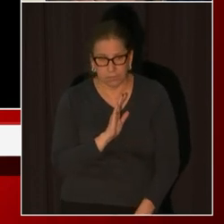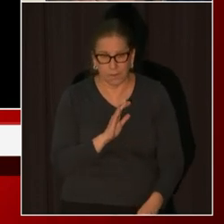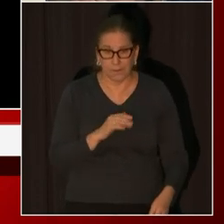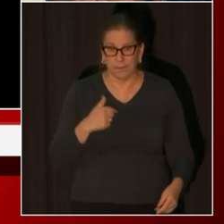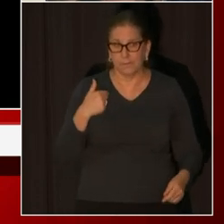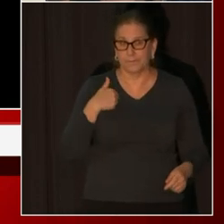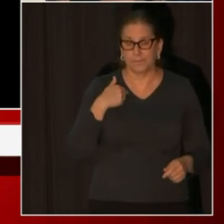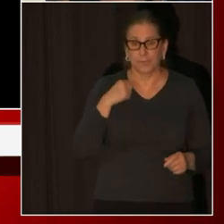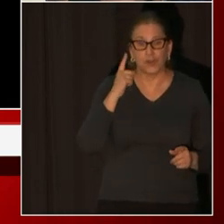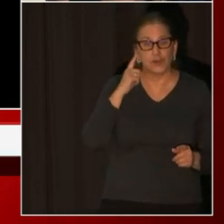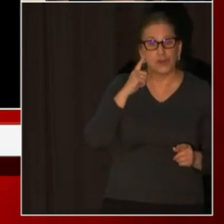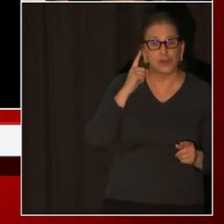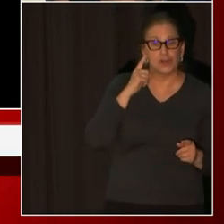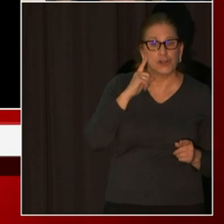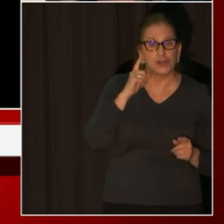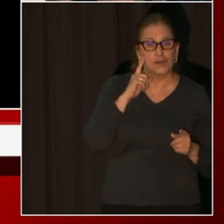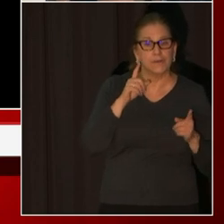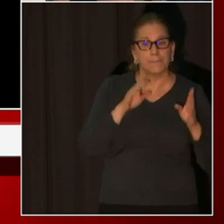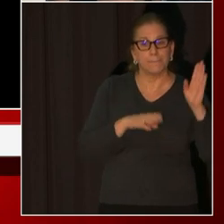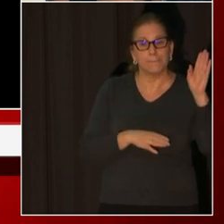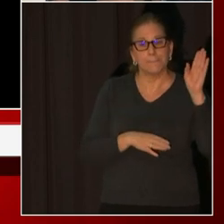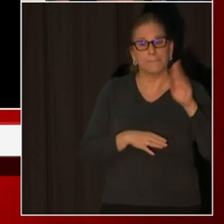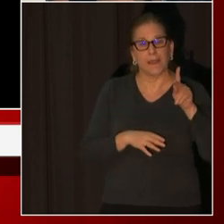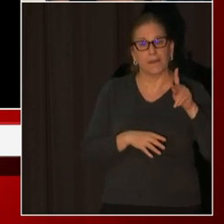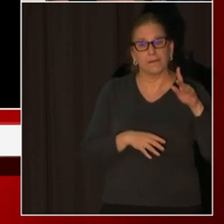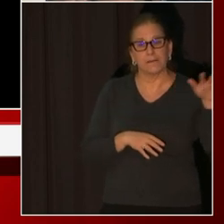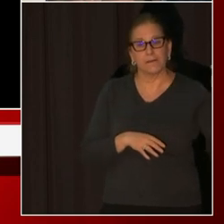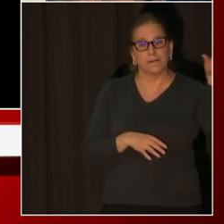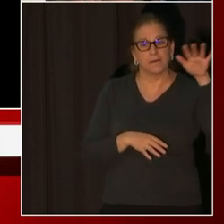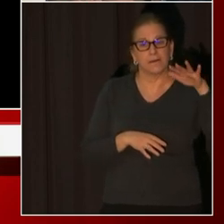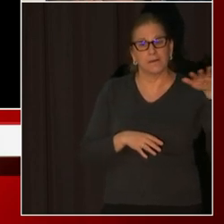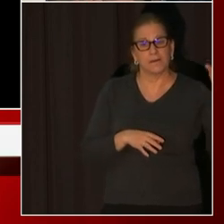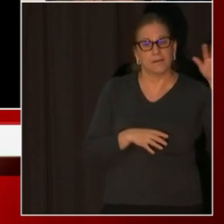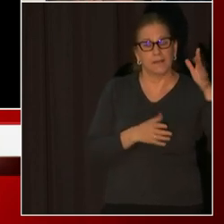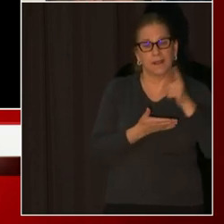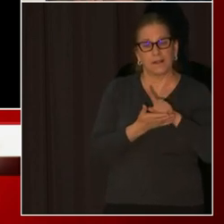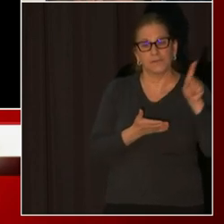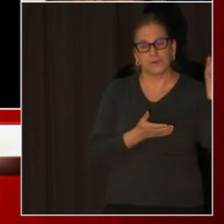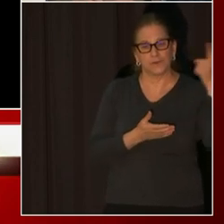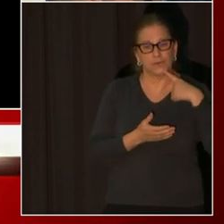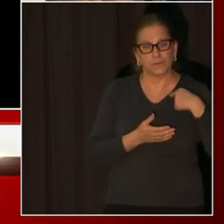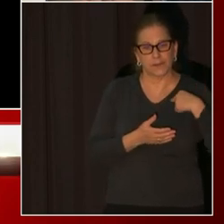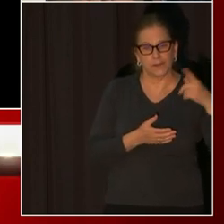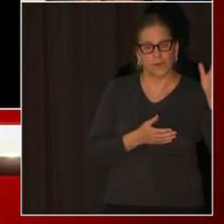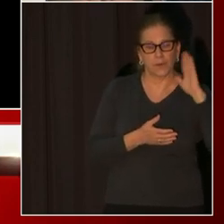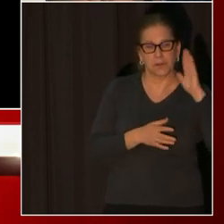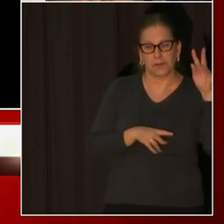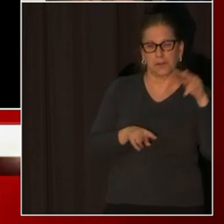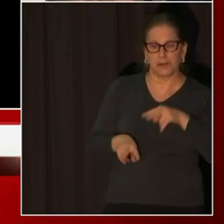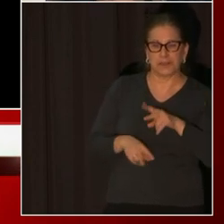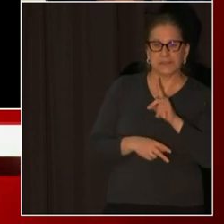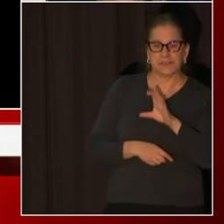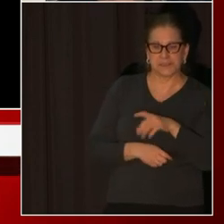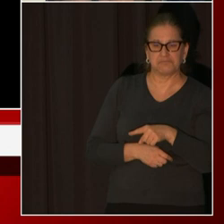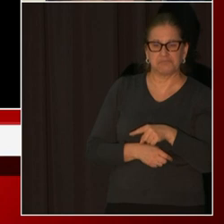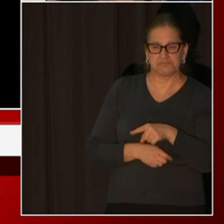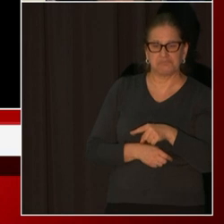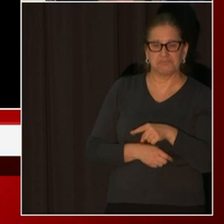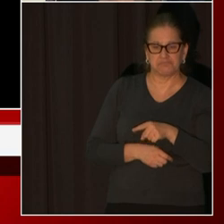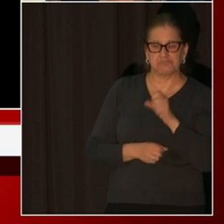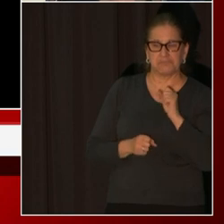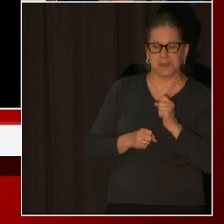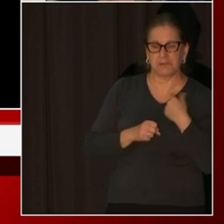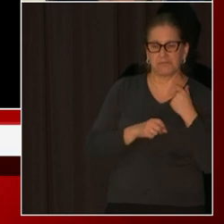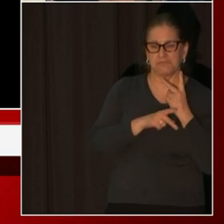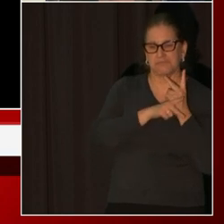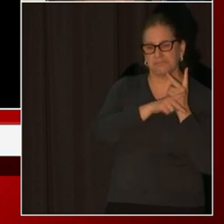last week is we are in that select group of people that are going to be favored when we need to go borrow, which will allow us to do the